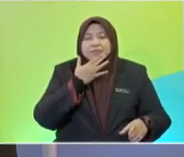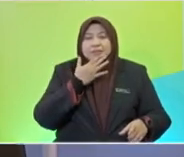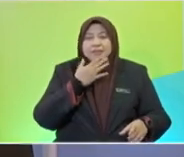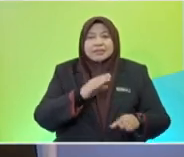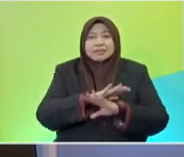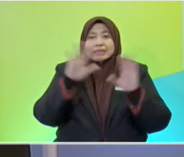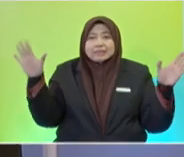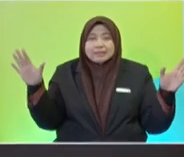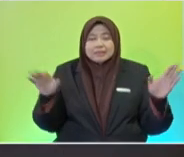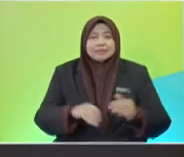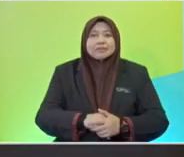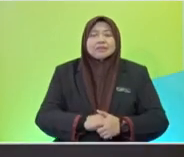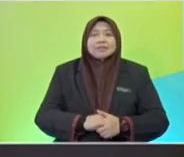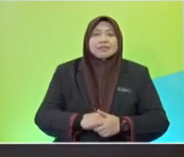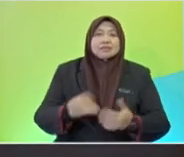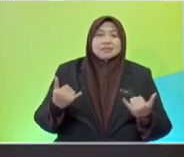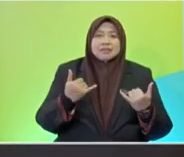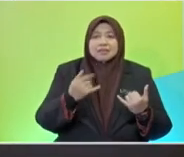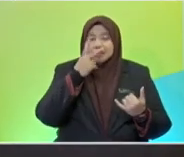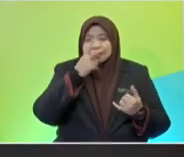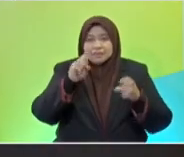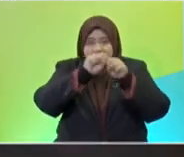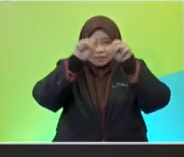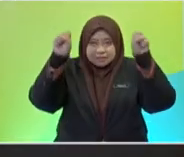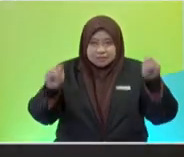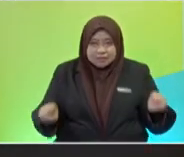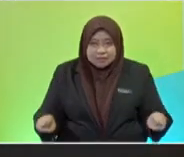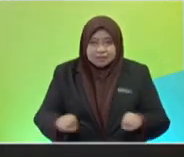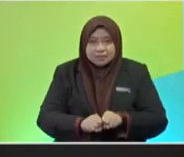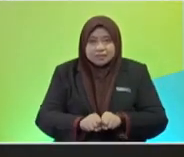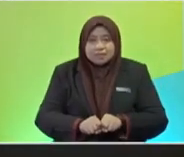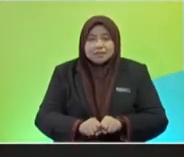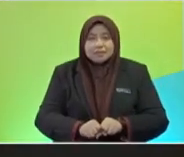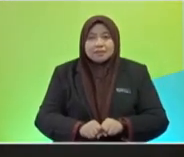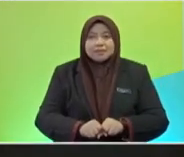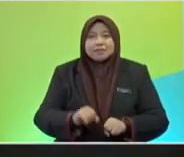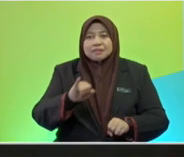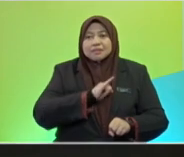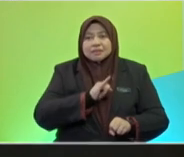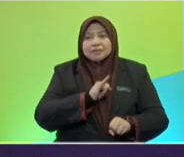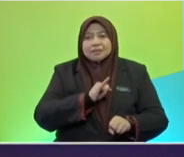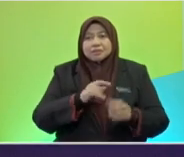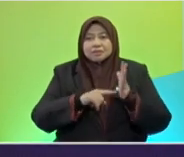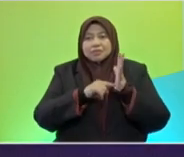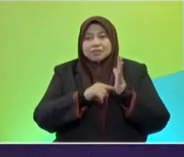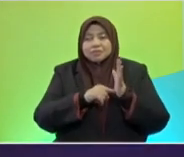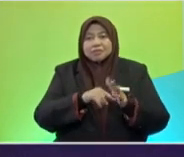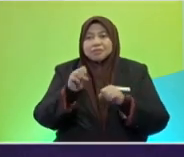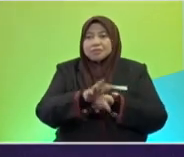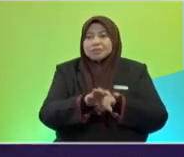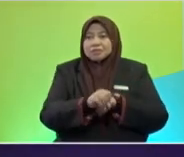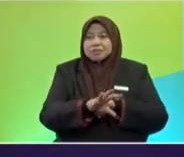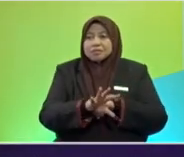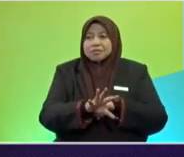So, look at the screen right now. All right. I am pointing the torchlight to the screen, and there's